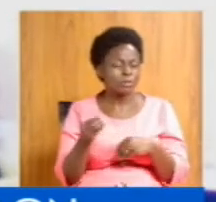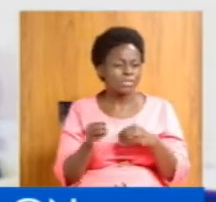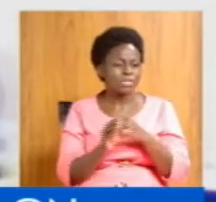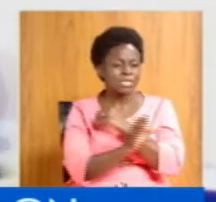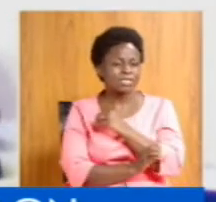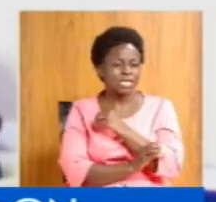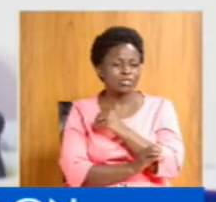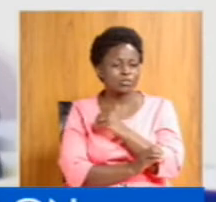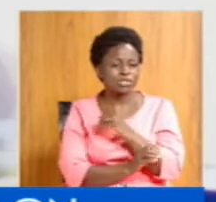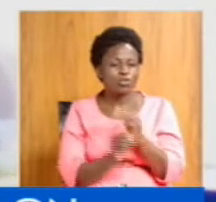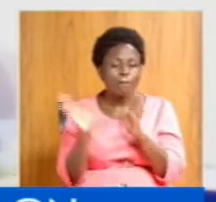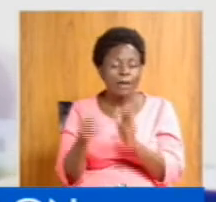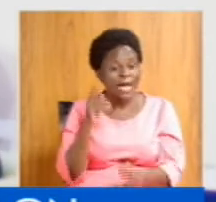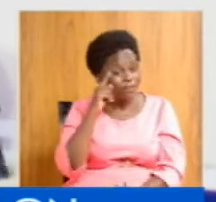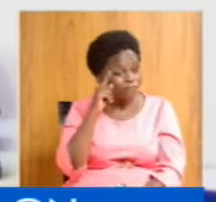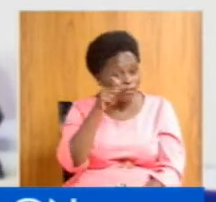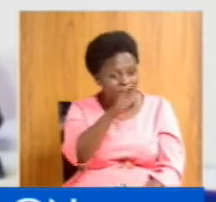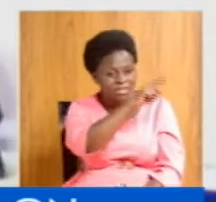country now is you plan for it